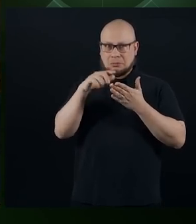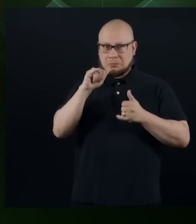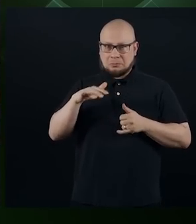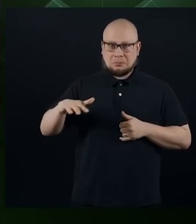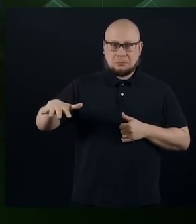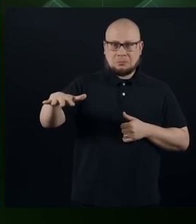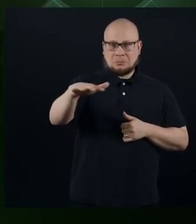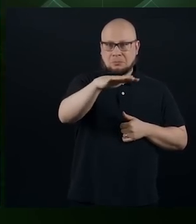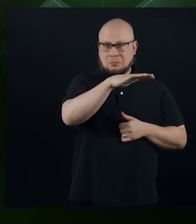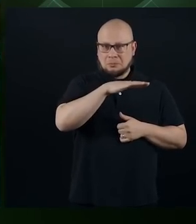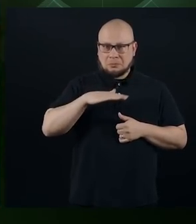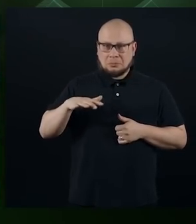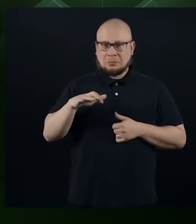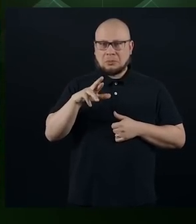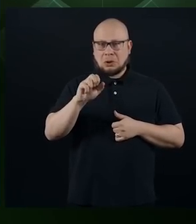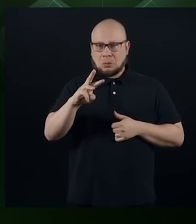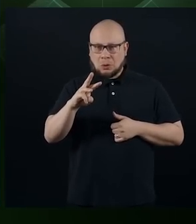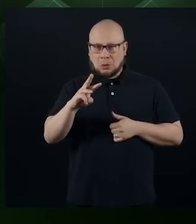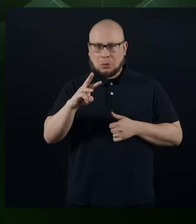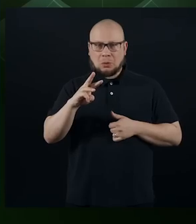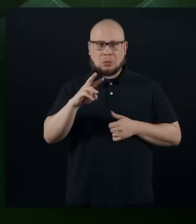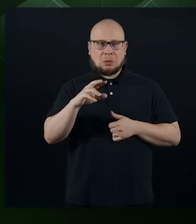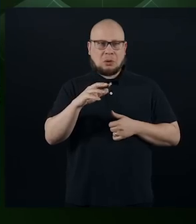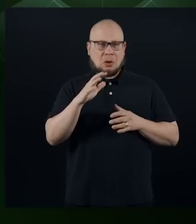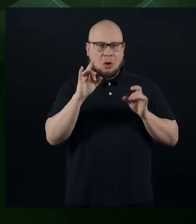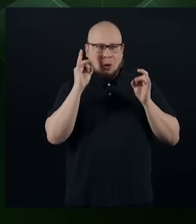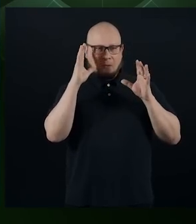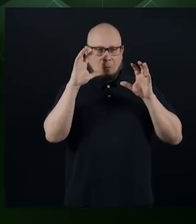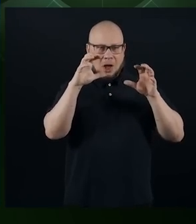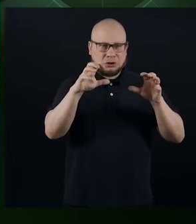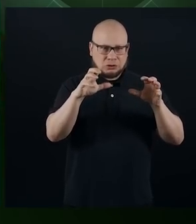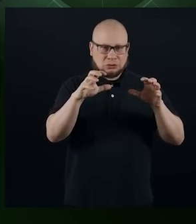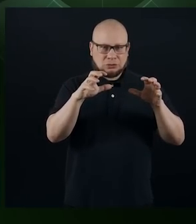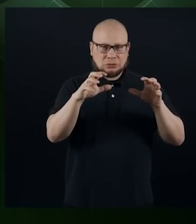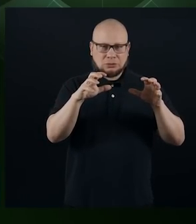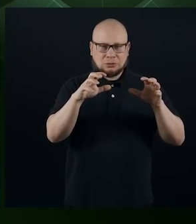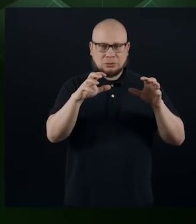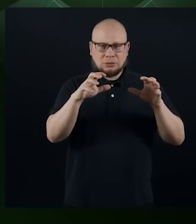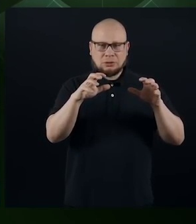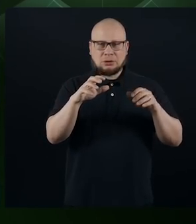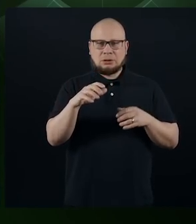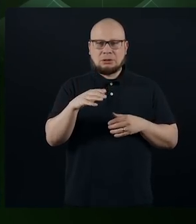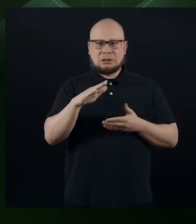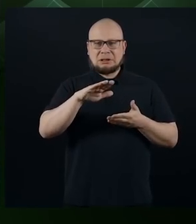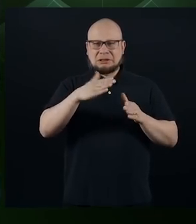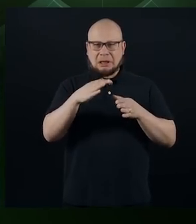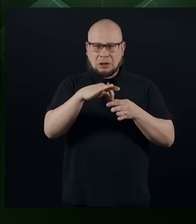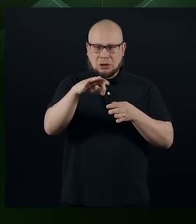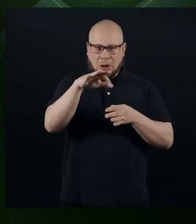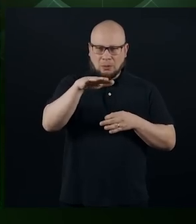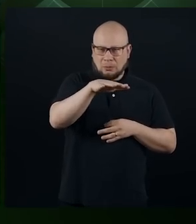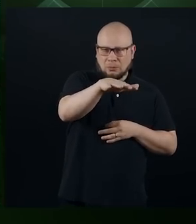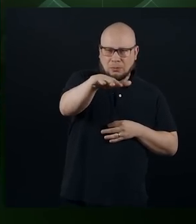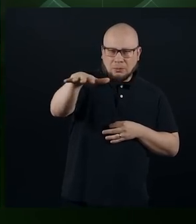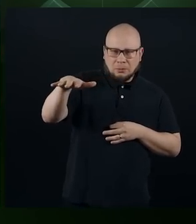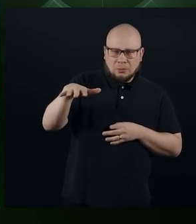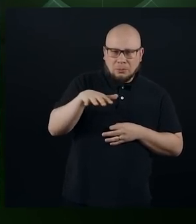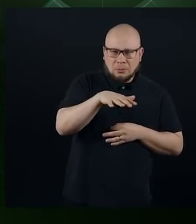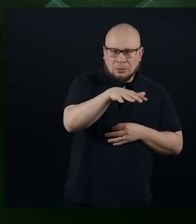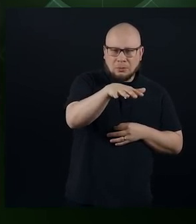cursed crews, bloodthirsty mermaids, a legion of dead, angry